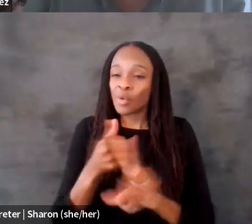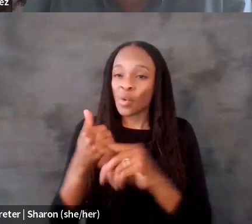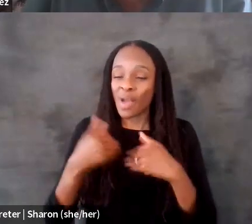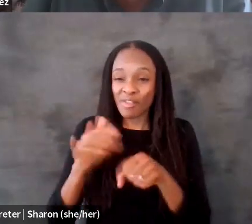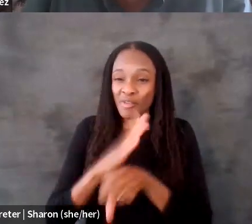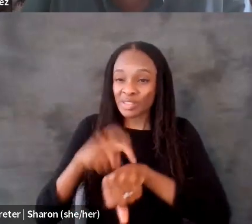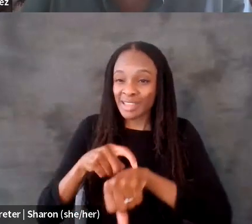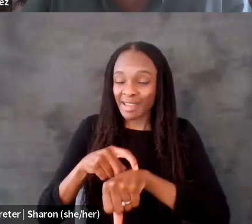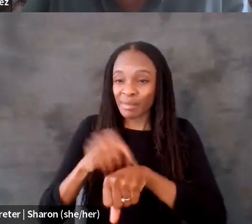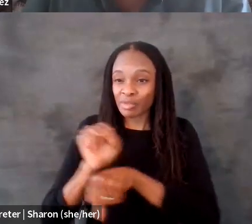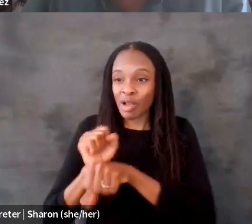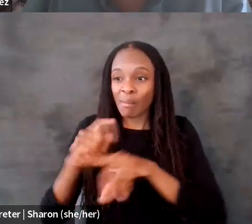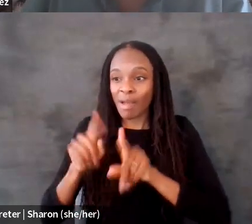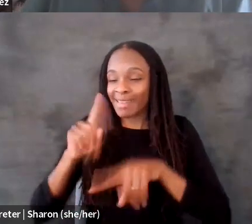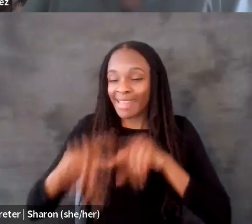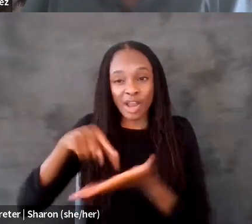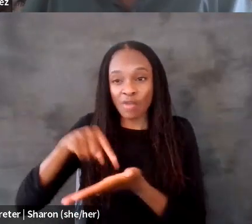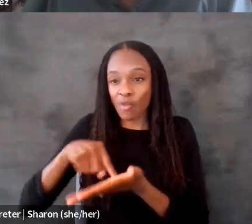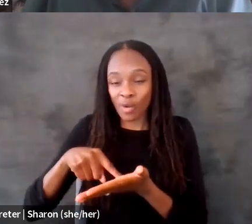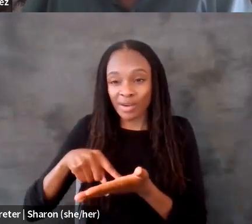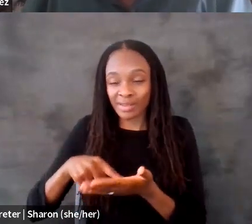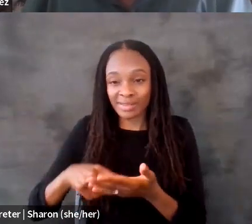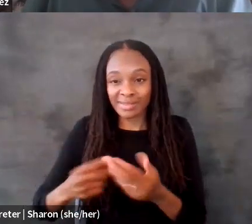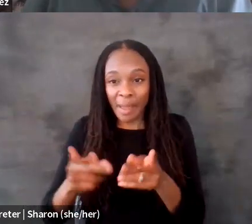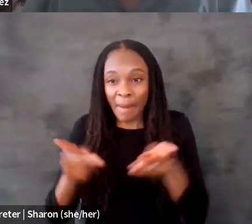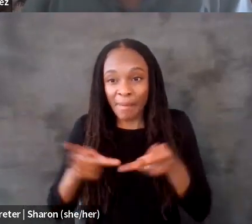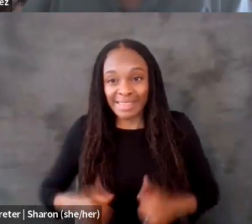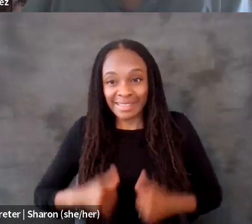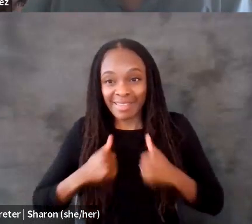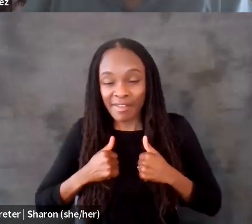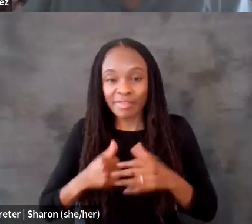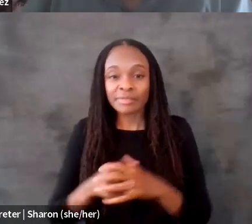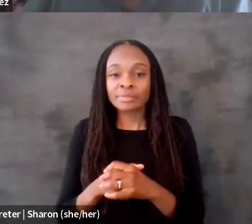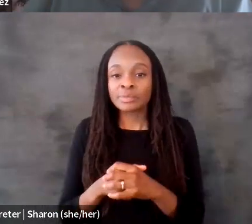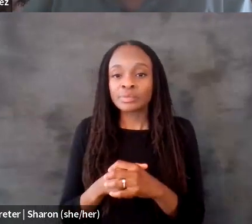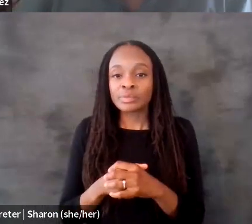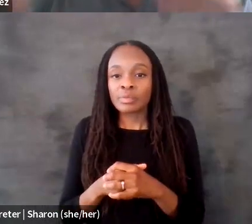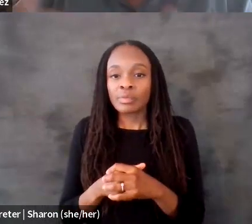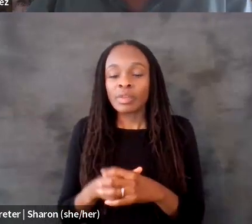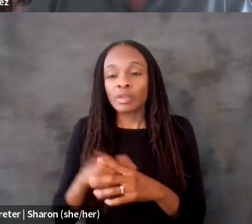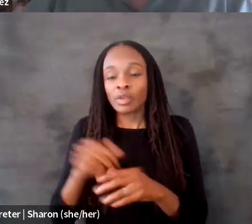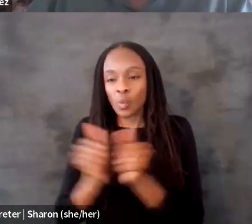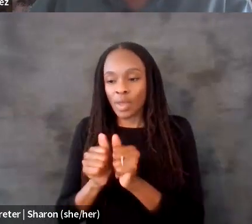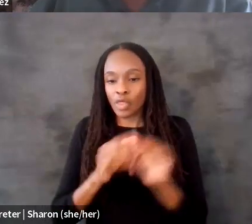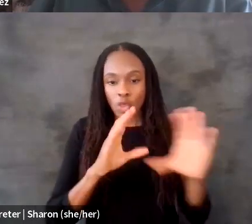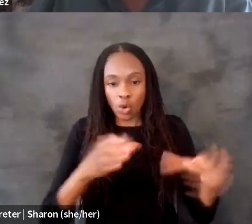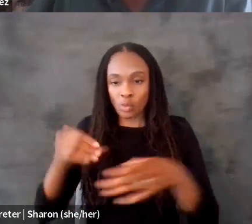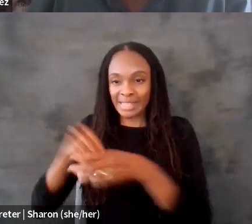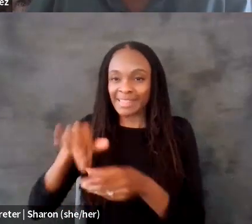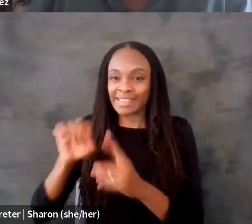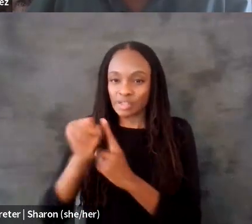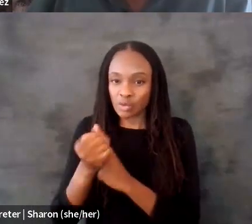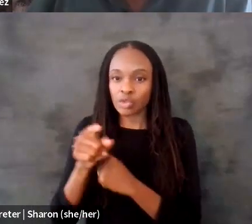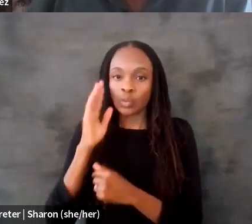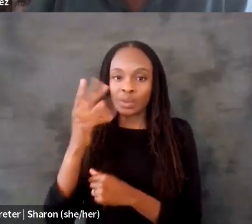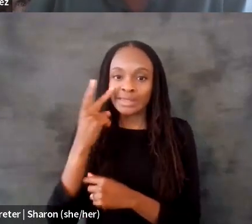can't afford to have a place to live. And then when you look at the majority of population in those situations, you will see the people of color, many of